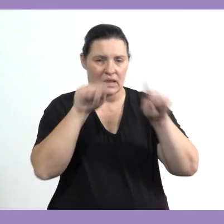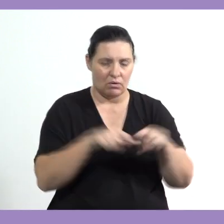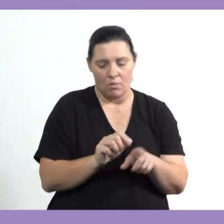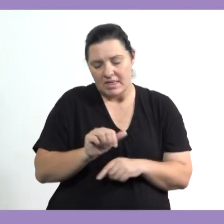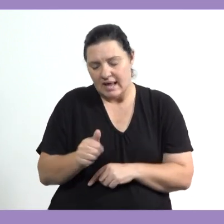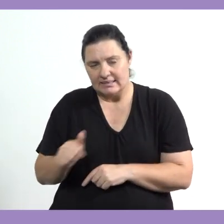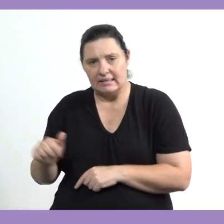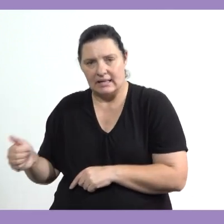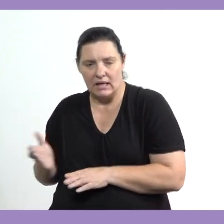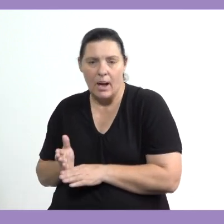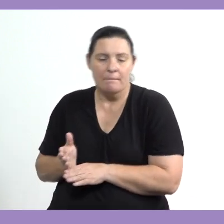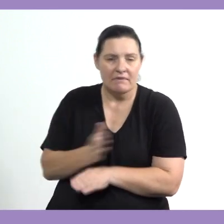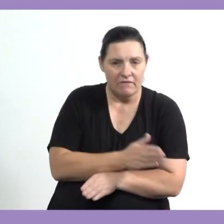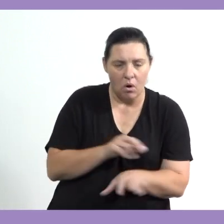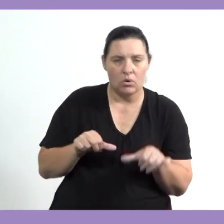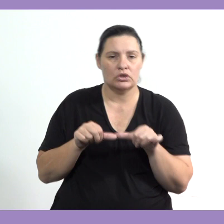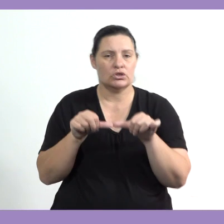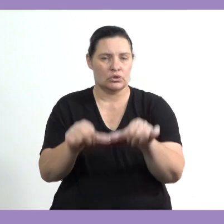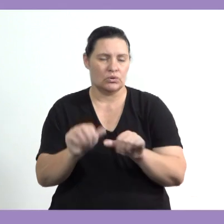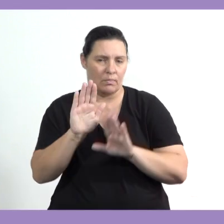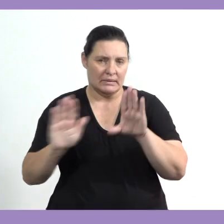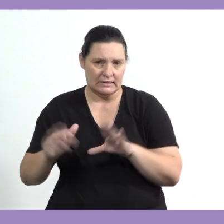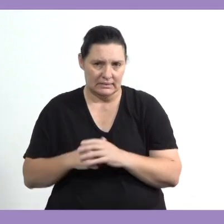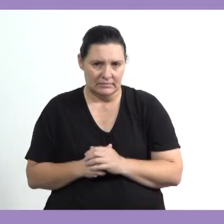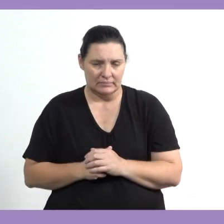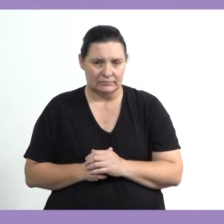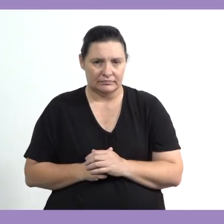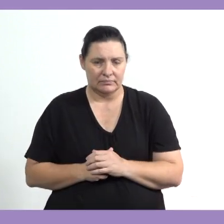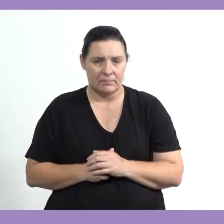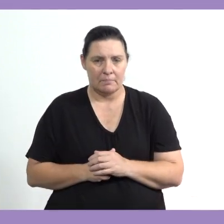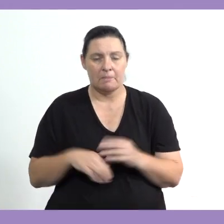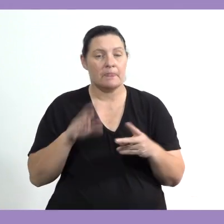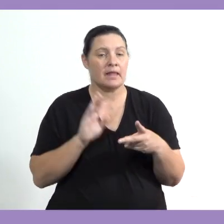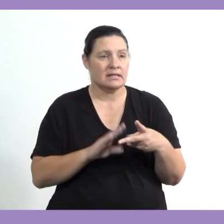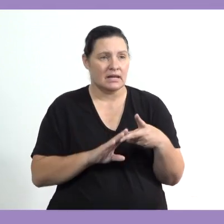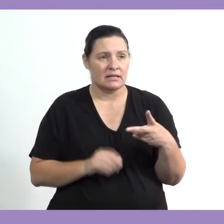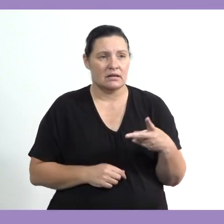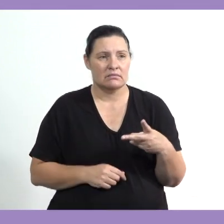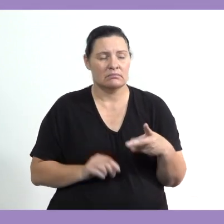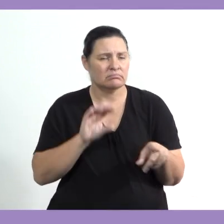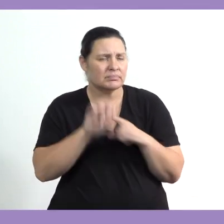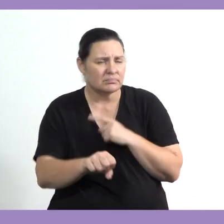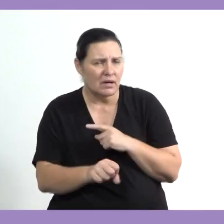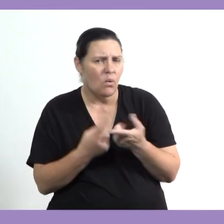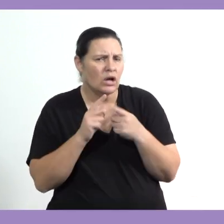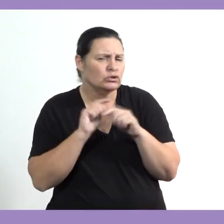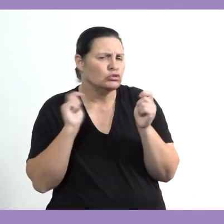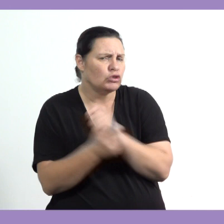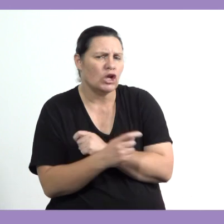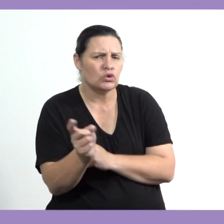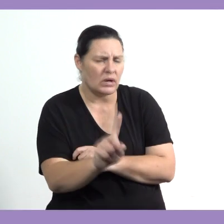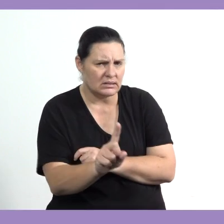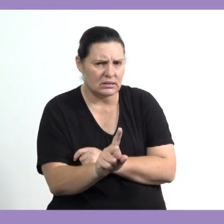the next one before you continue with the pattern. Our second point there, determine what is